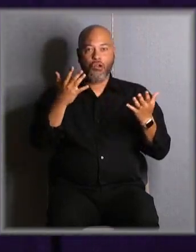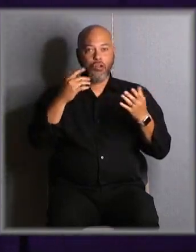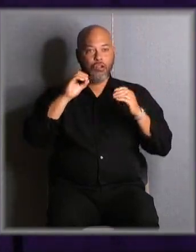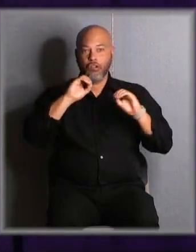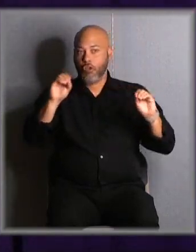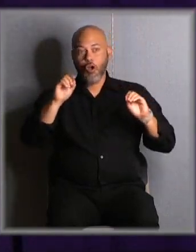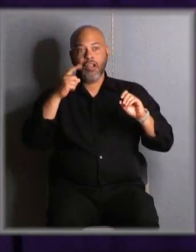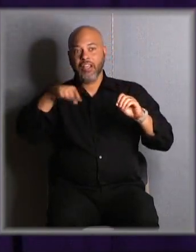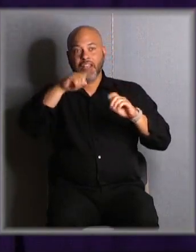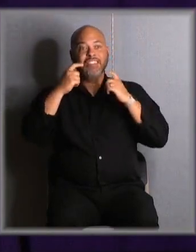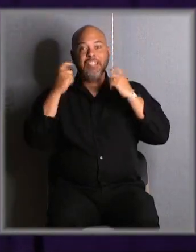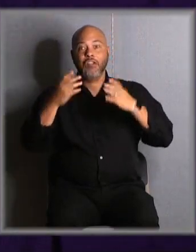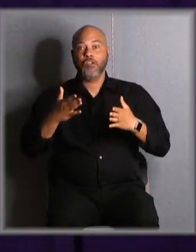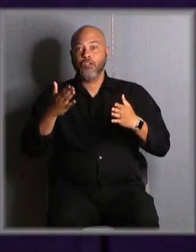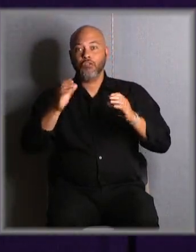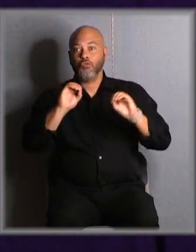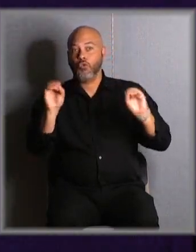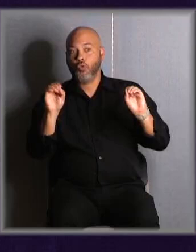Anybody here?